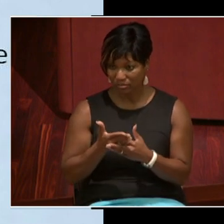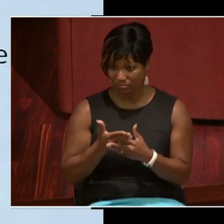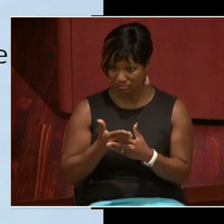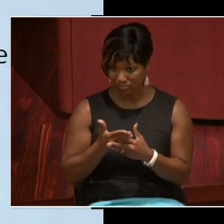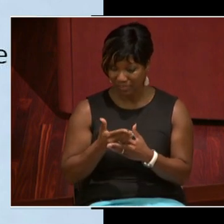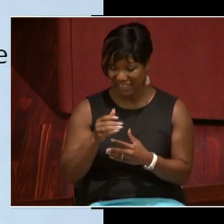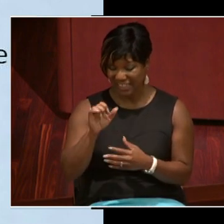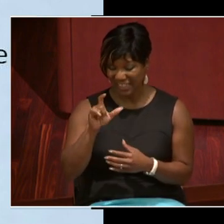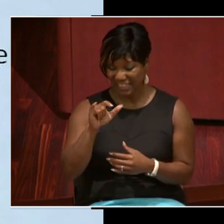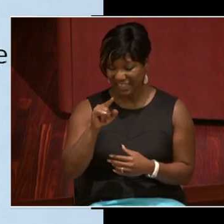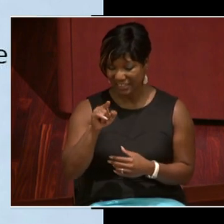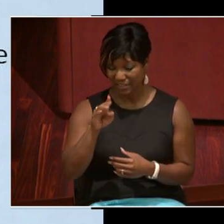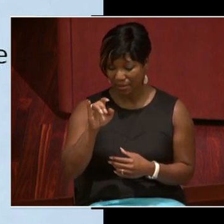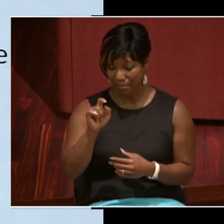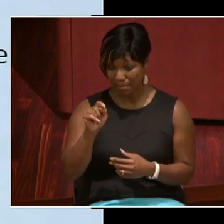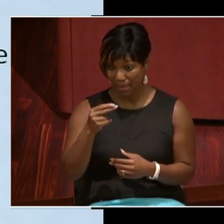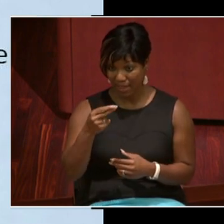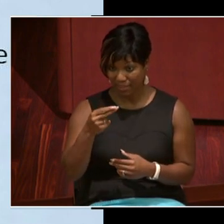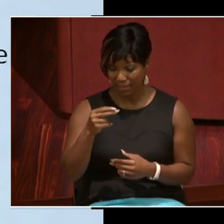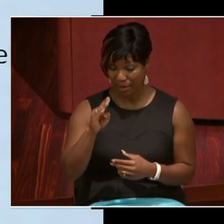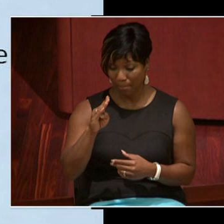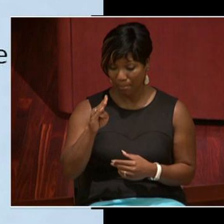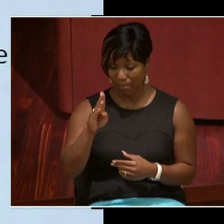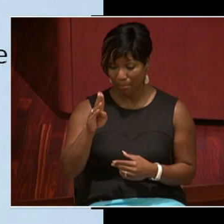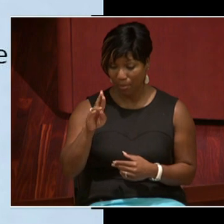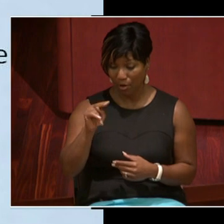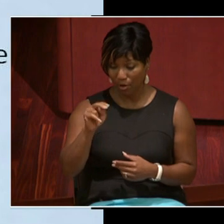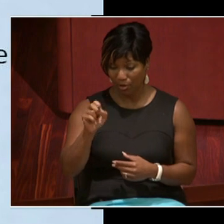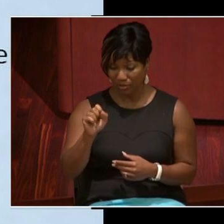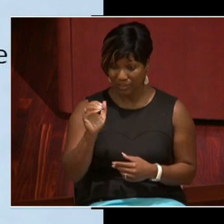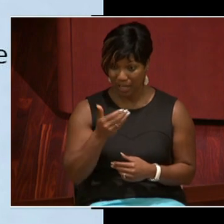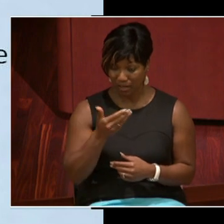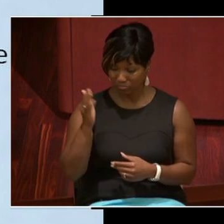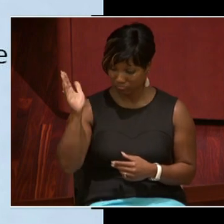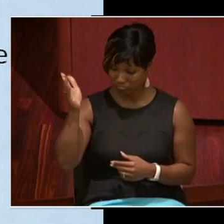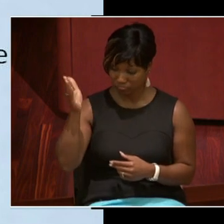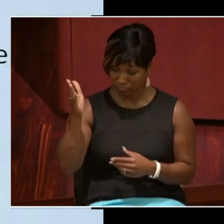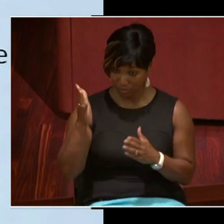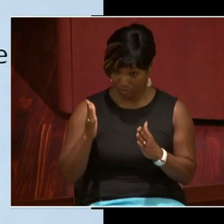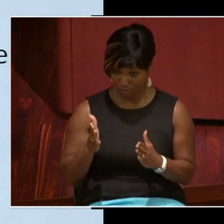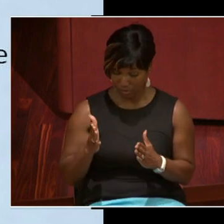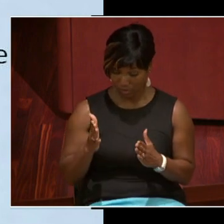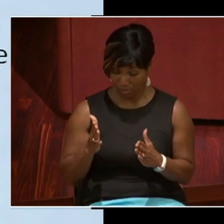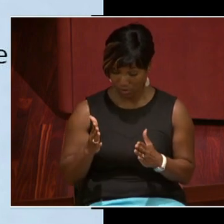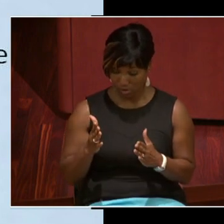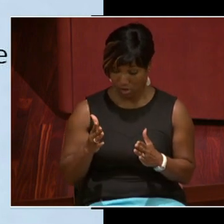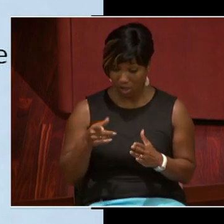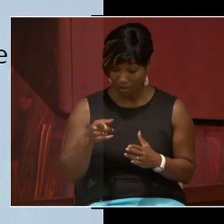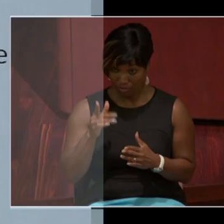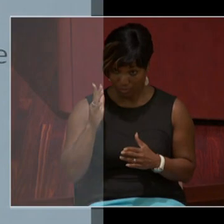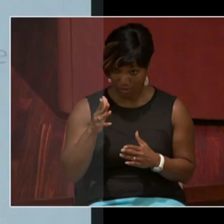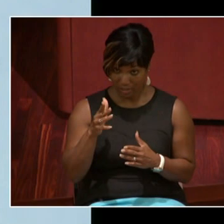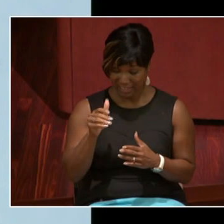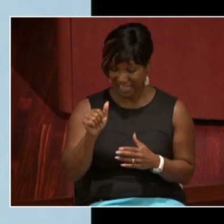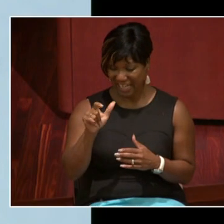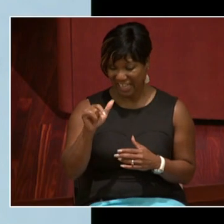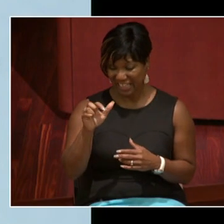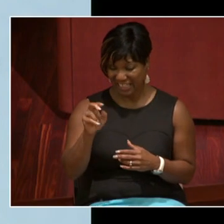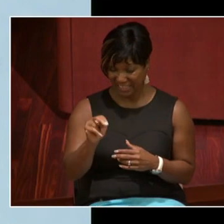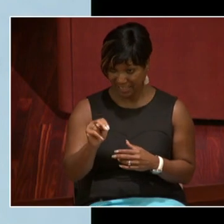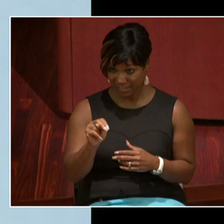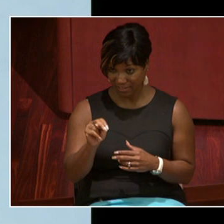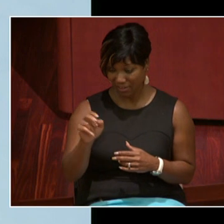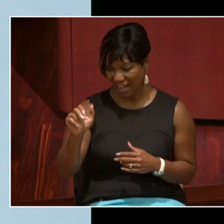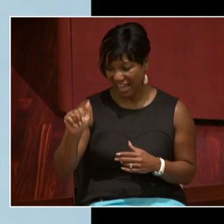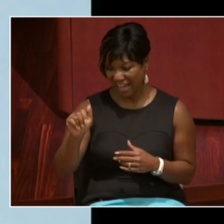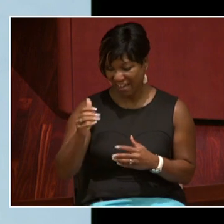Elizabeth Burns is our speaker today. In this session, you will learn about the alien or A files, that they're a